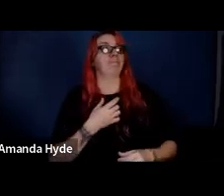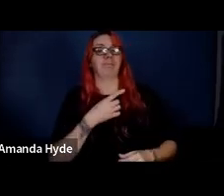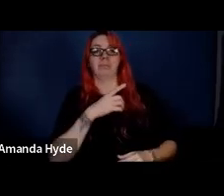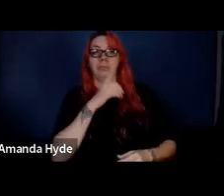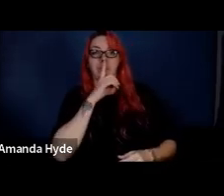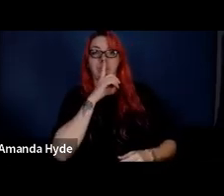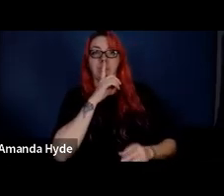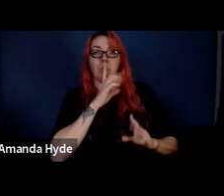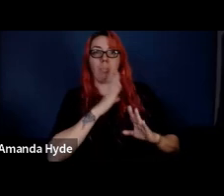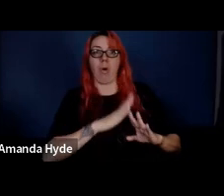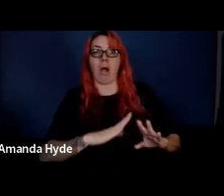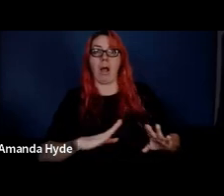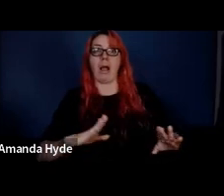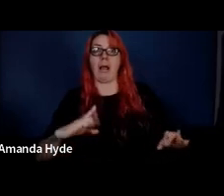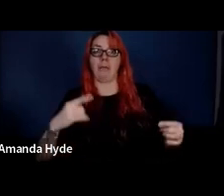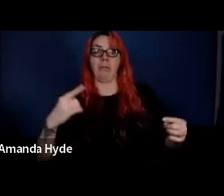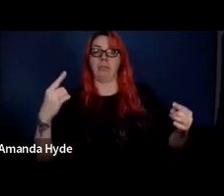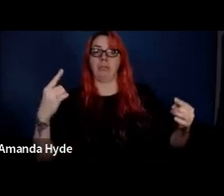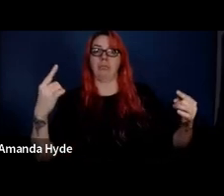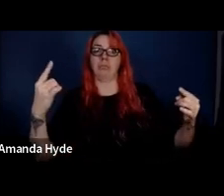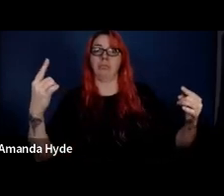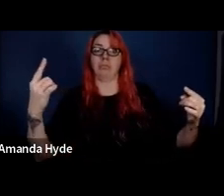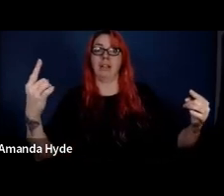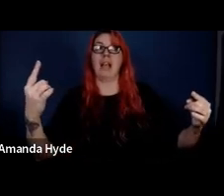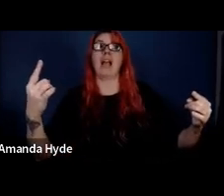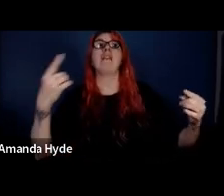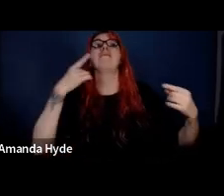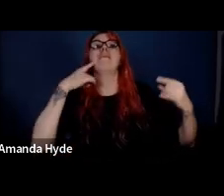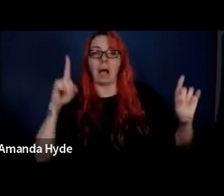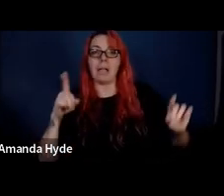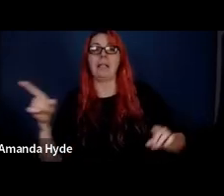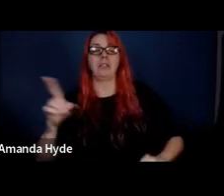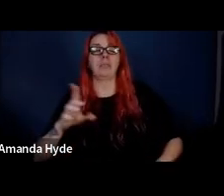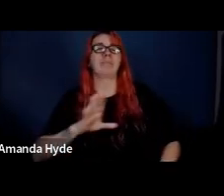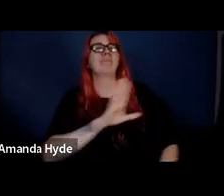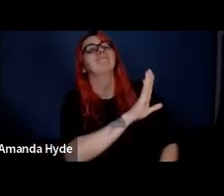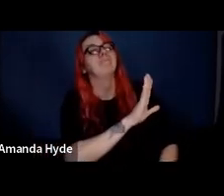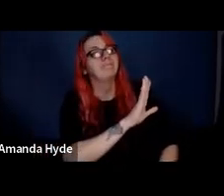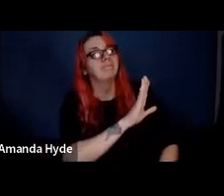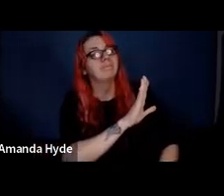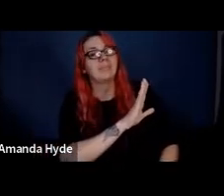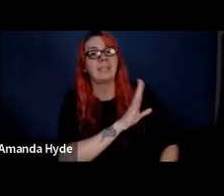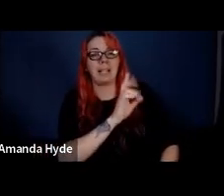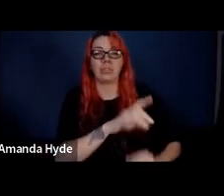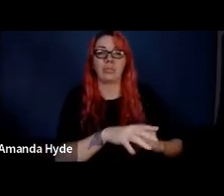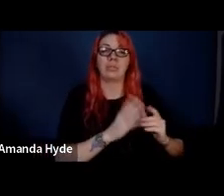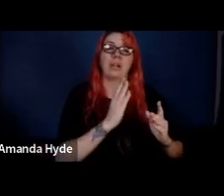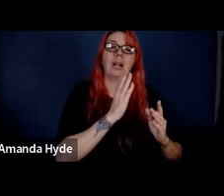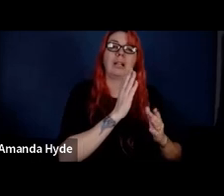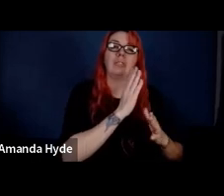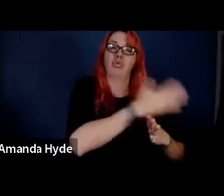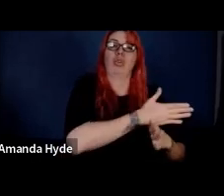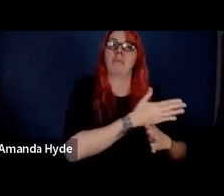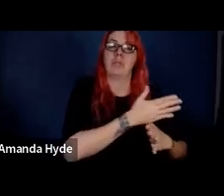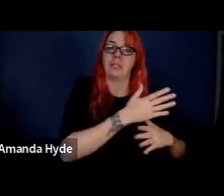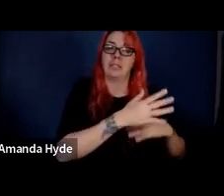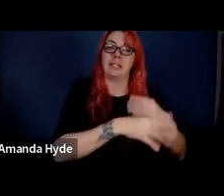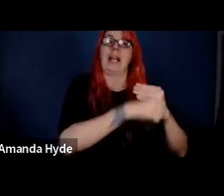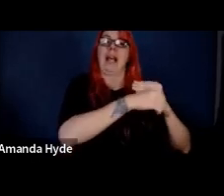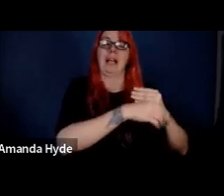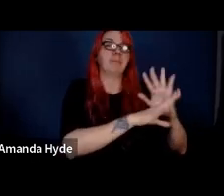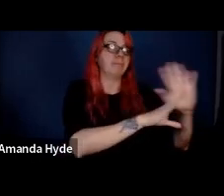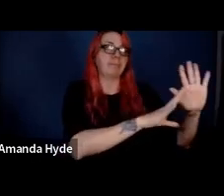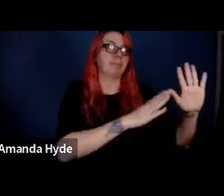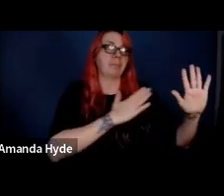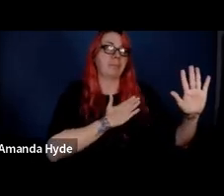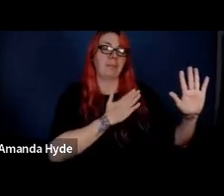meet at the table. And what I was doing was reinforcing a consistent experience in her life, right, in terms of how the world is constructed. And so what I look at when I